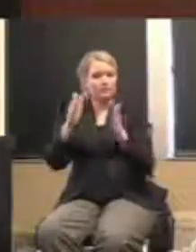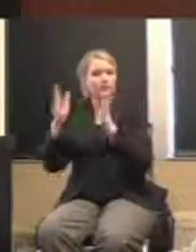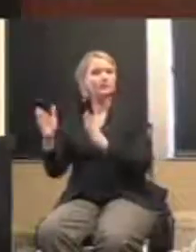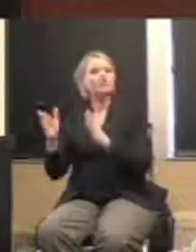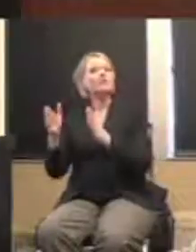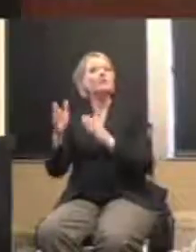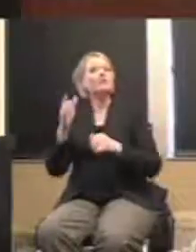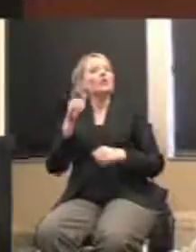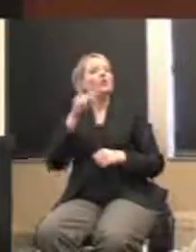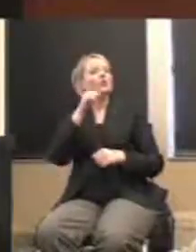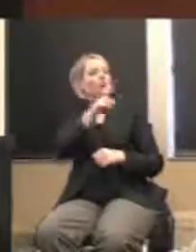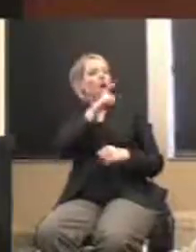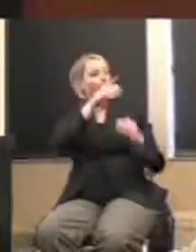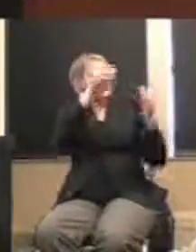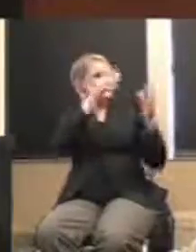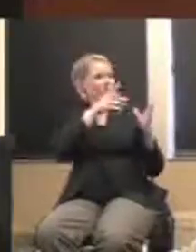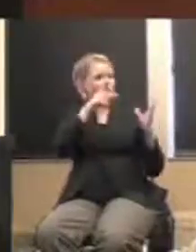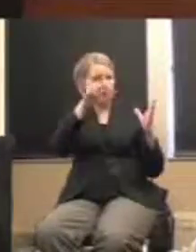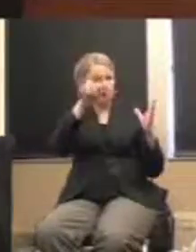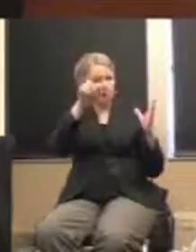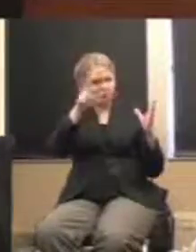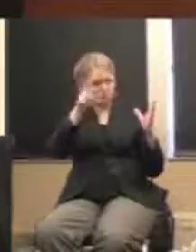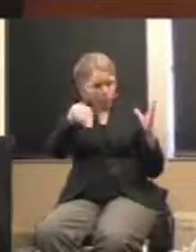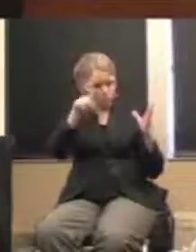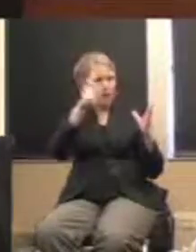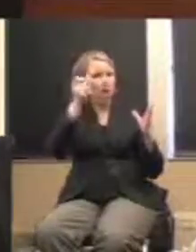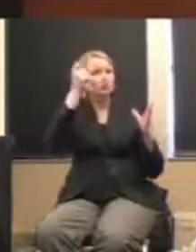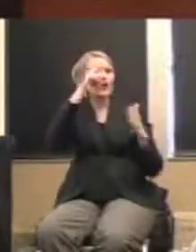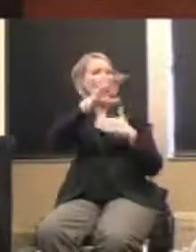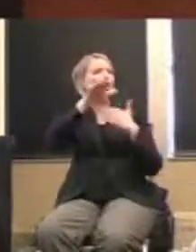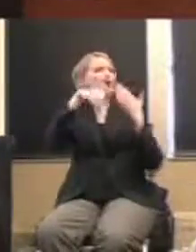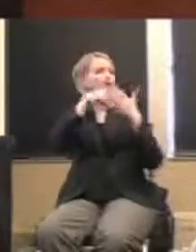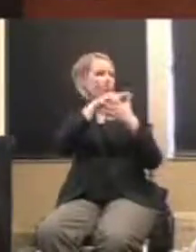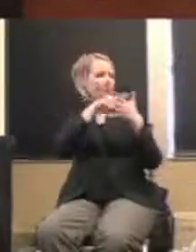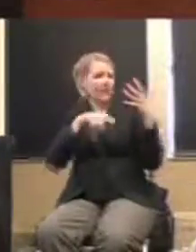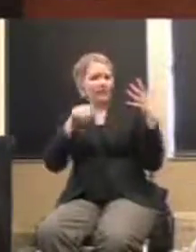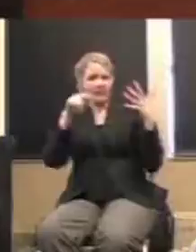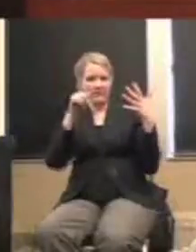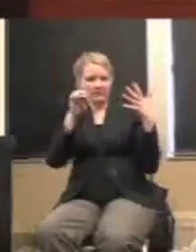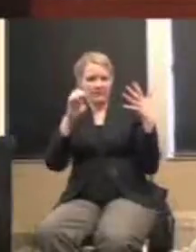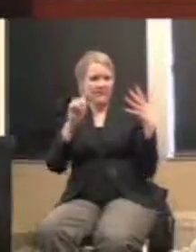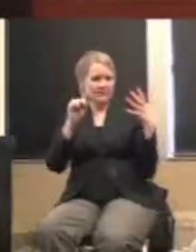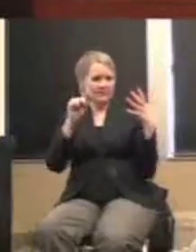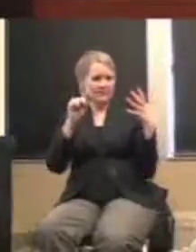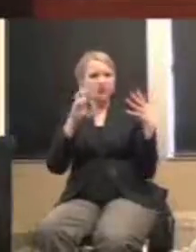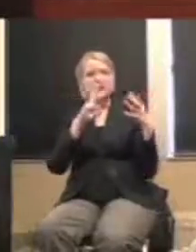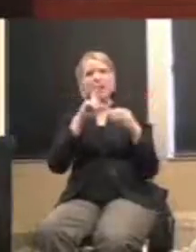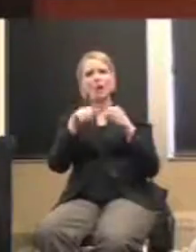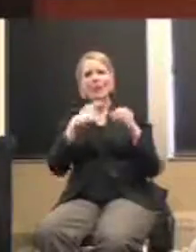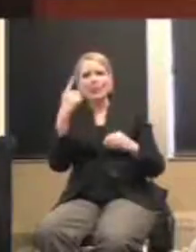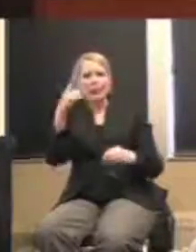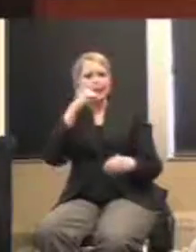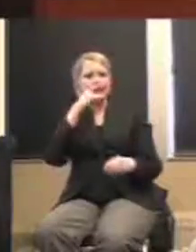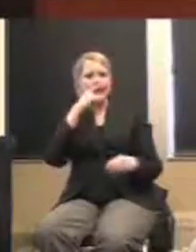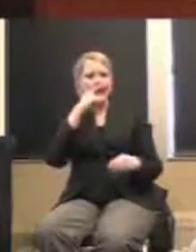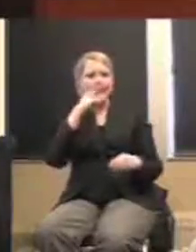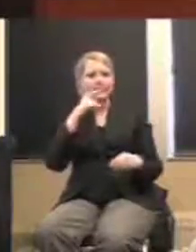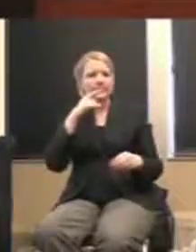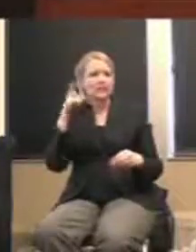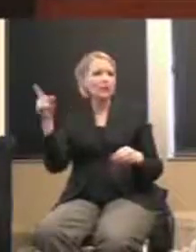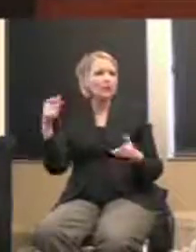you as the teacher have the understanding of all the phases. Because let's talk about the kid who got the cold, who was